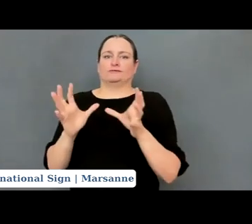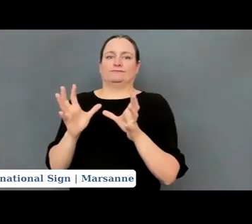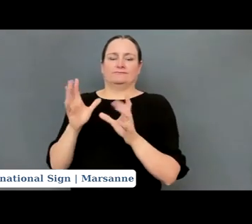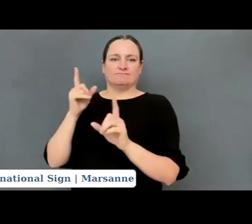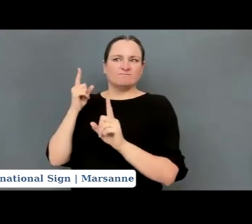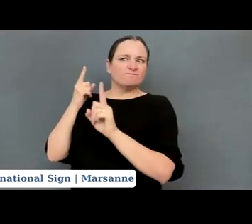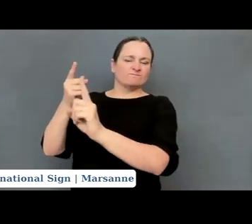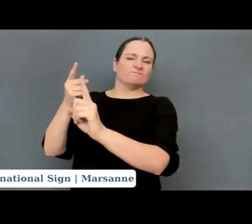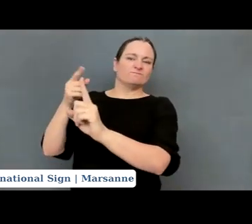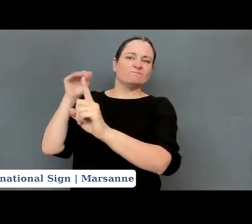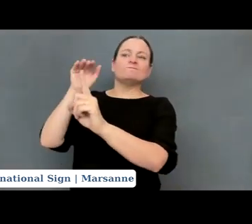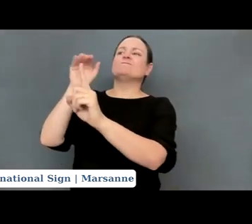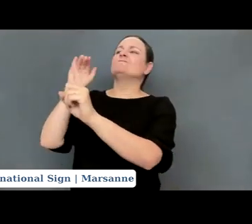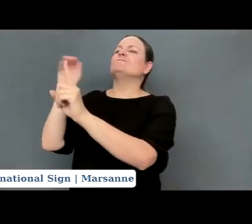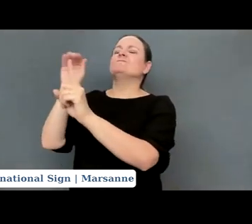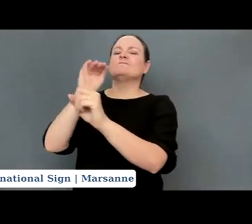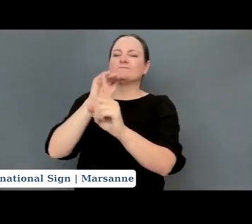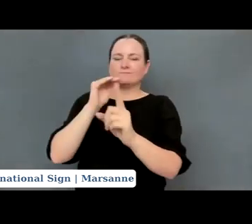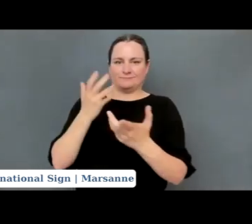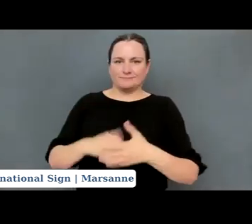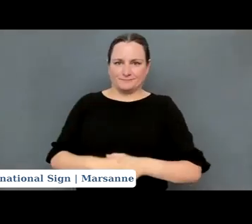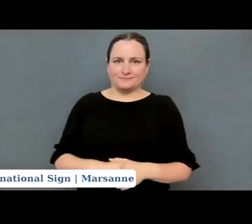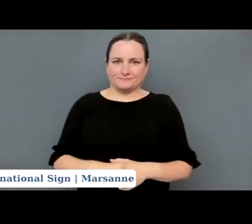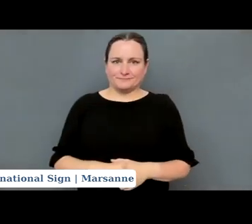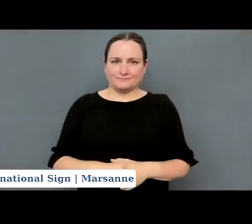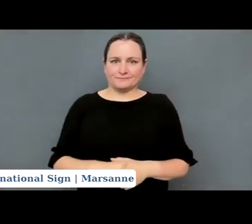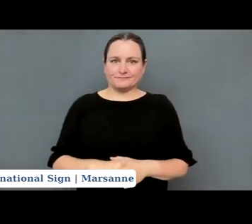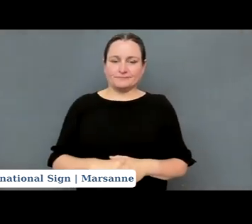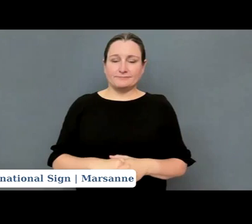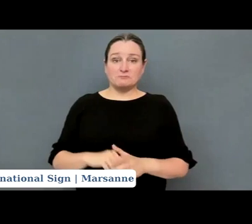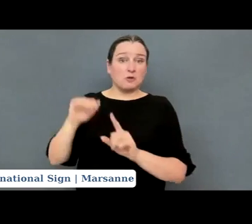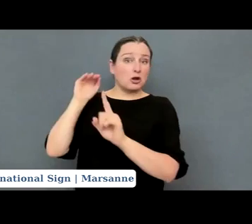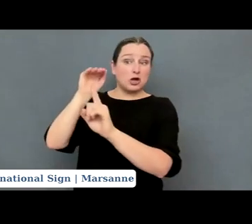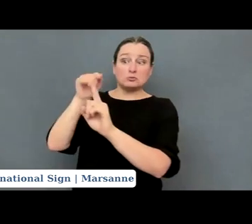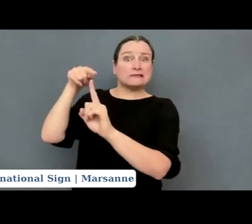that is the district officer of the